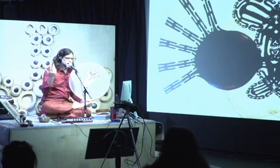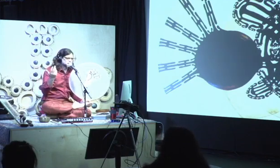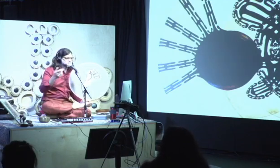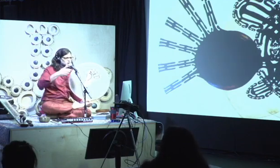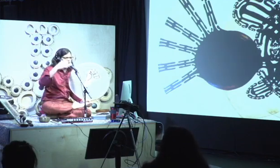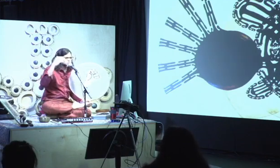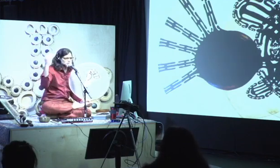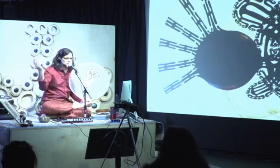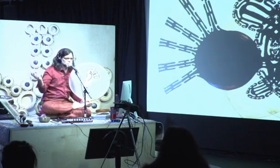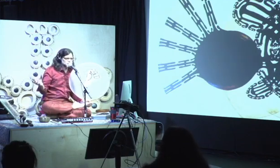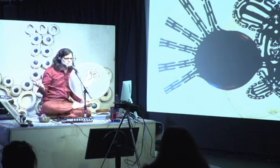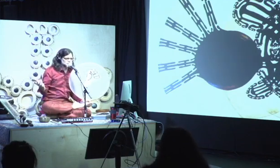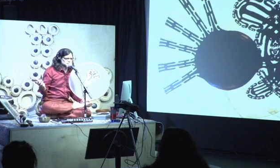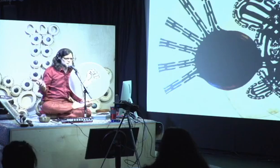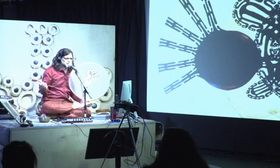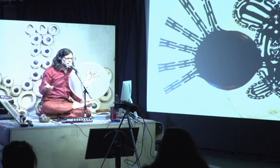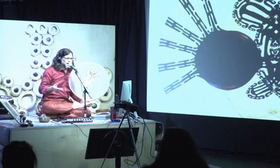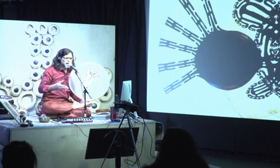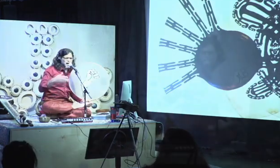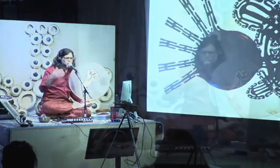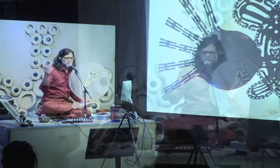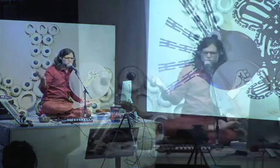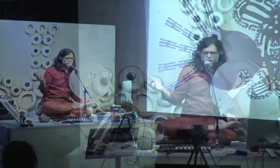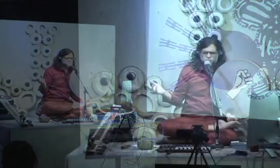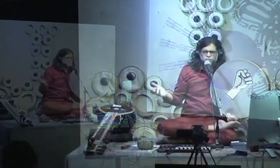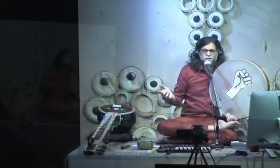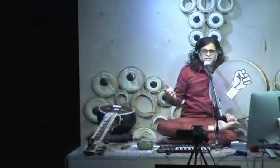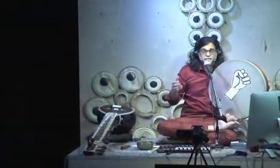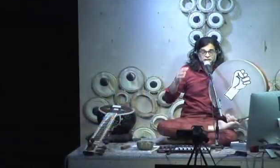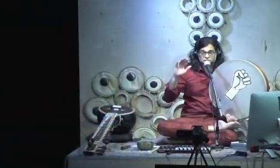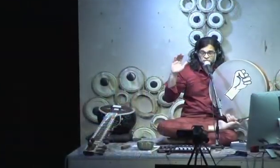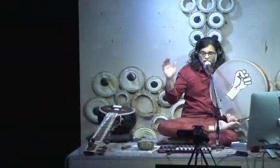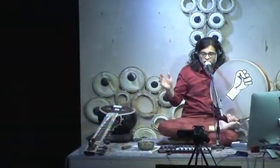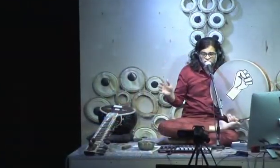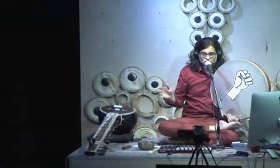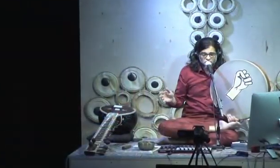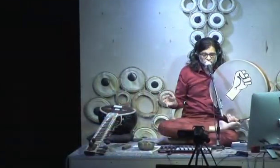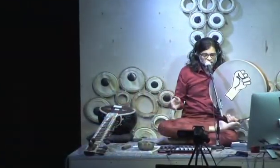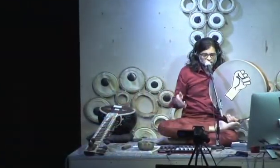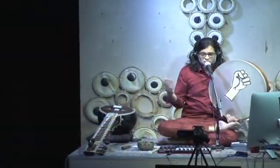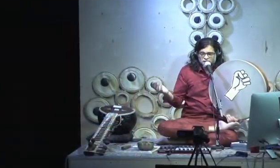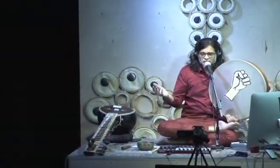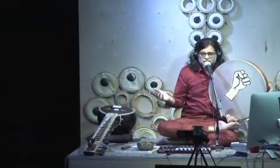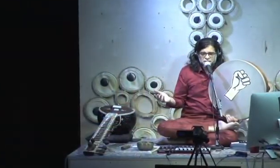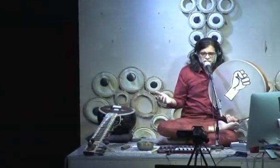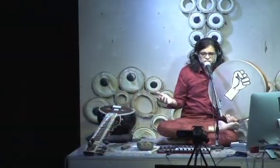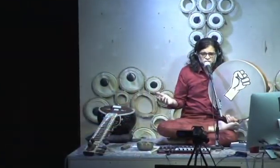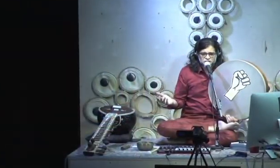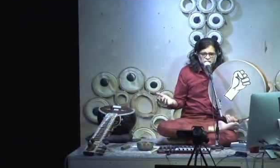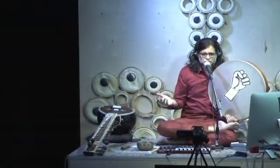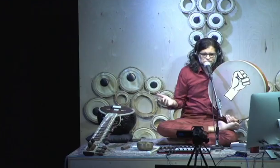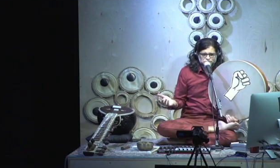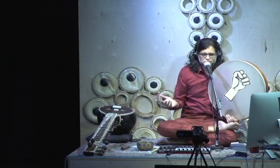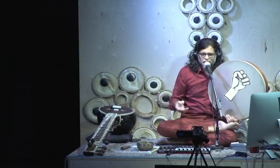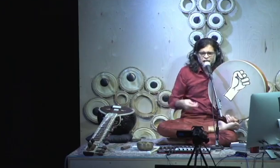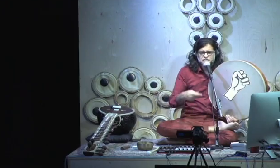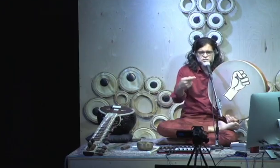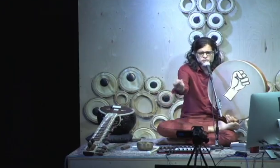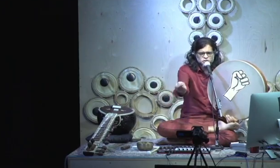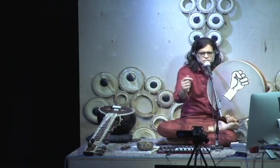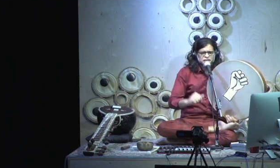Okay, so I went to the U.S. embassy. I waited around for what seemed like forever. Finally, somebody shows up.